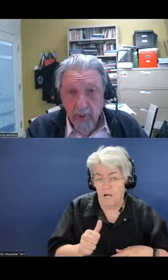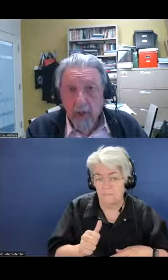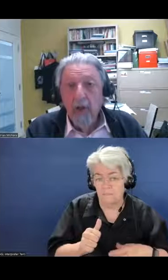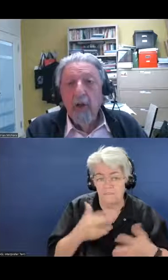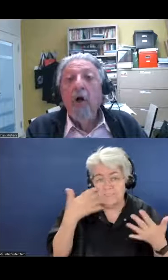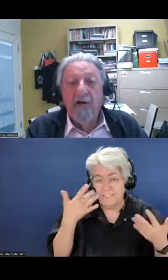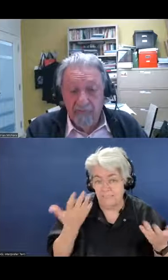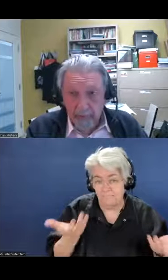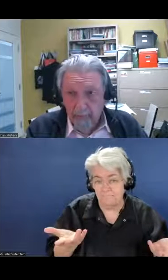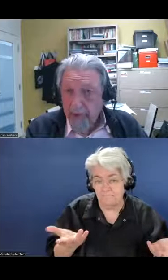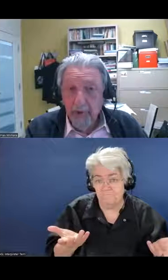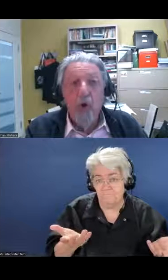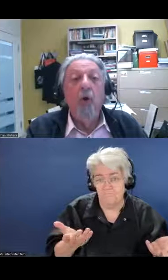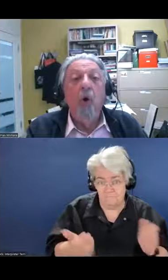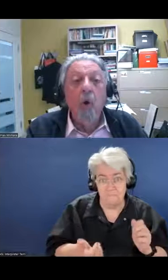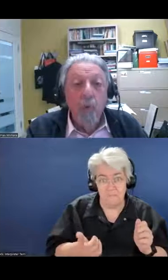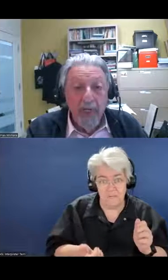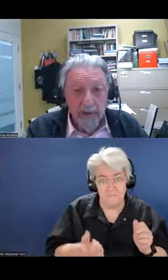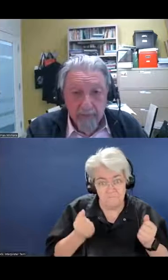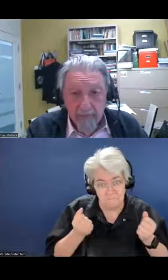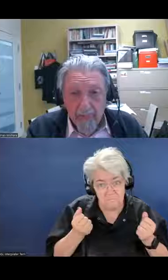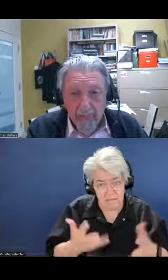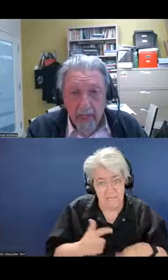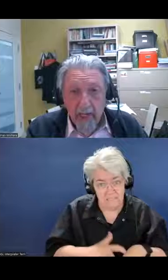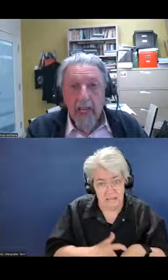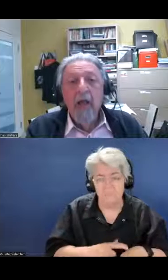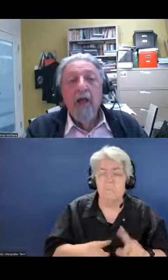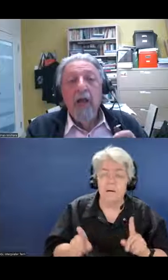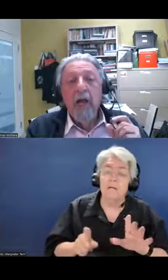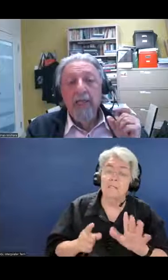calls often, but not always.